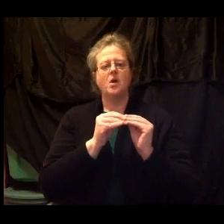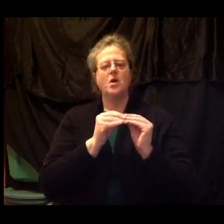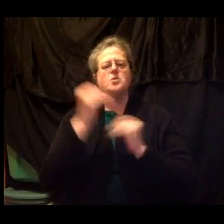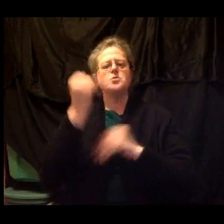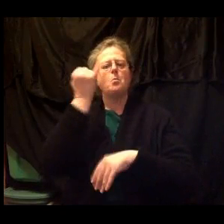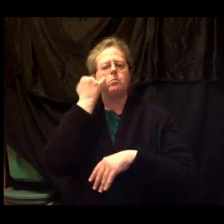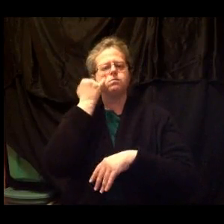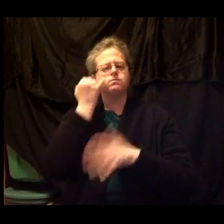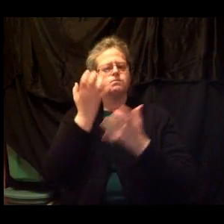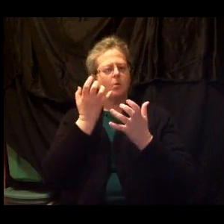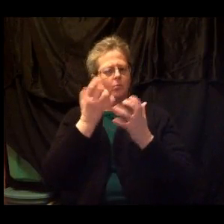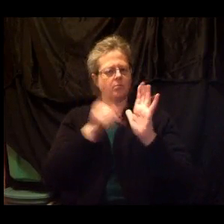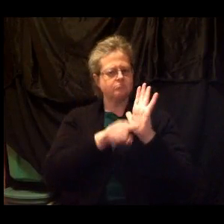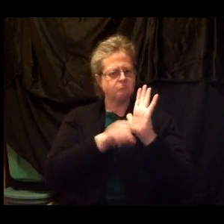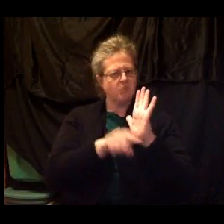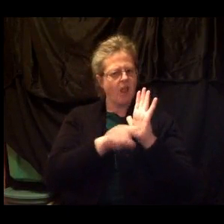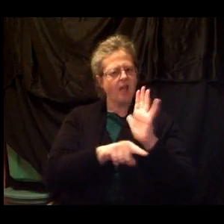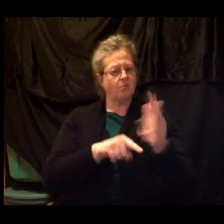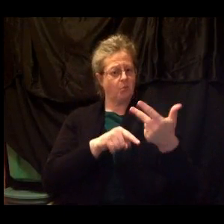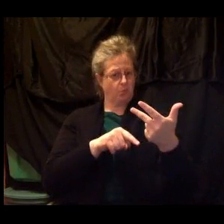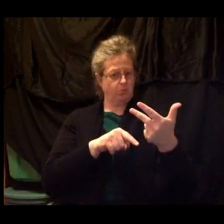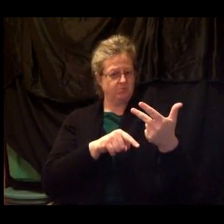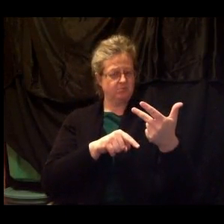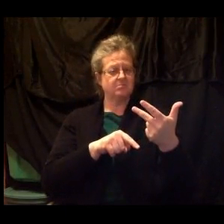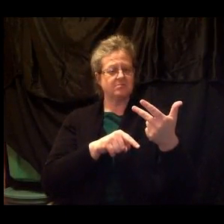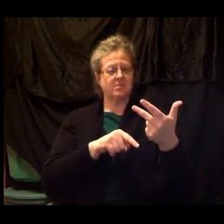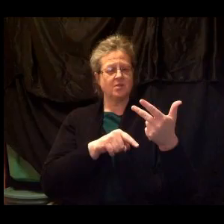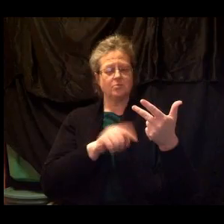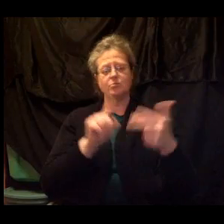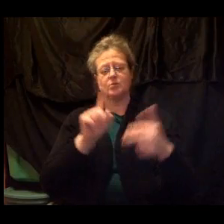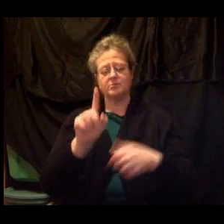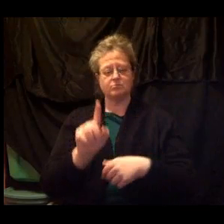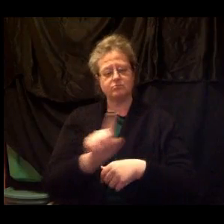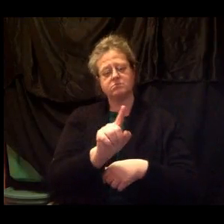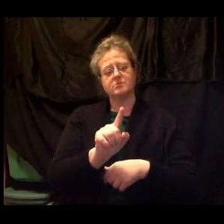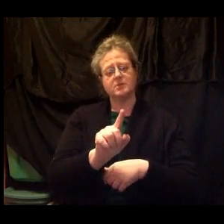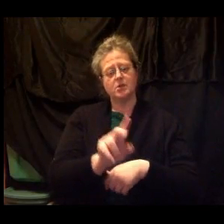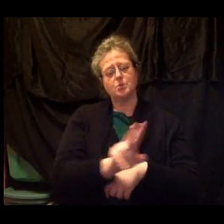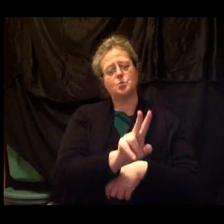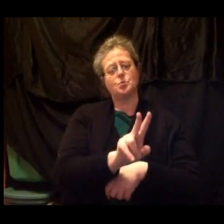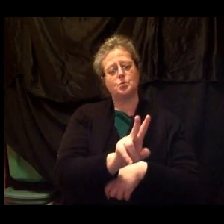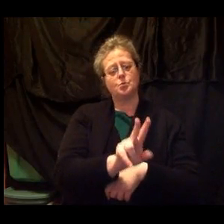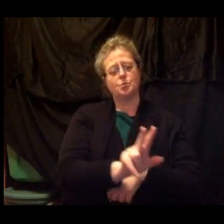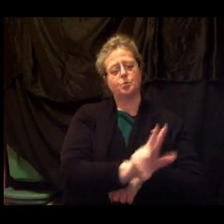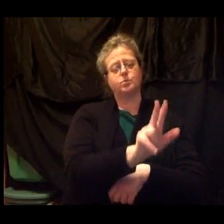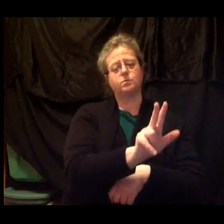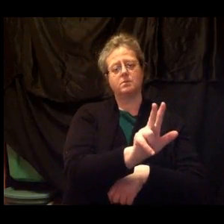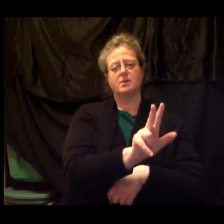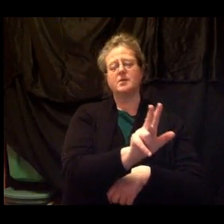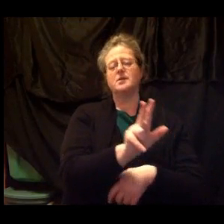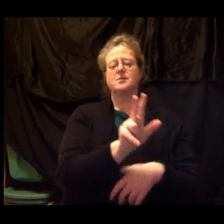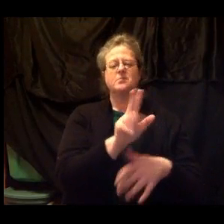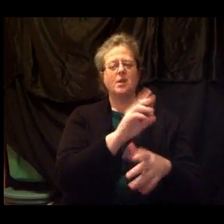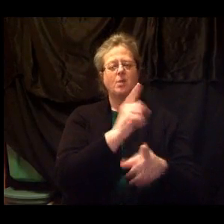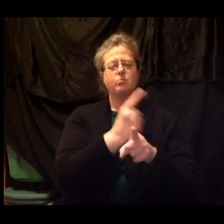instance, I would find it over there. And even though we don't have them all listed, they are there by just moving my unit around the appropriate number of